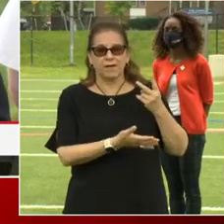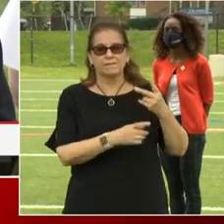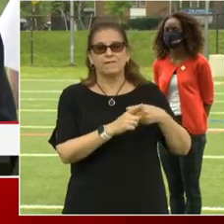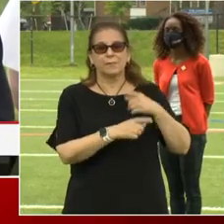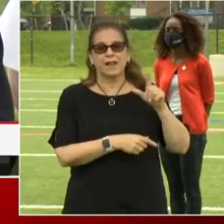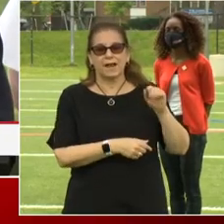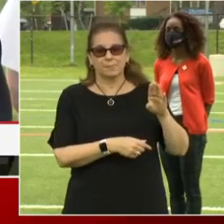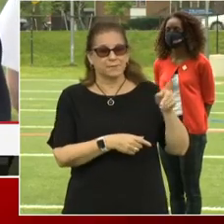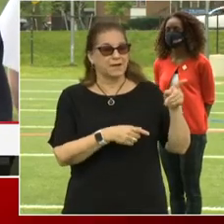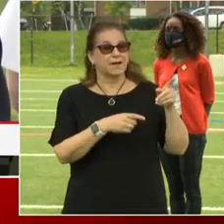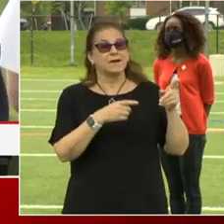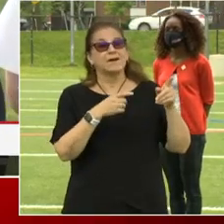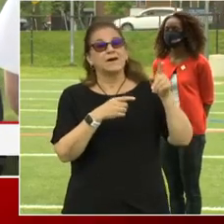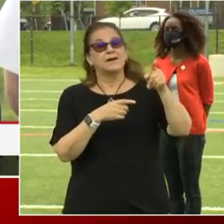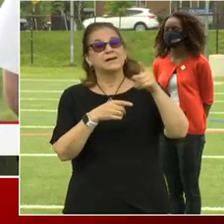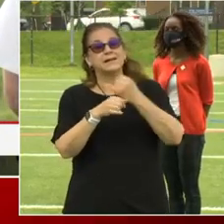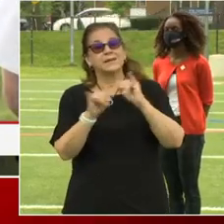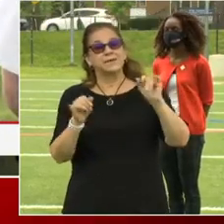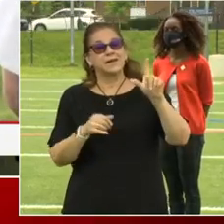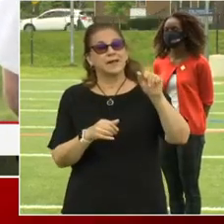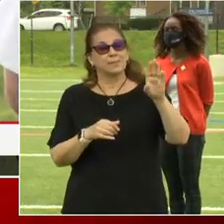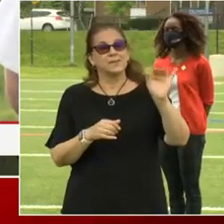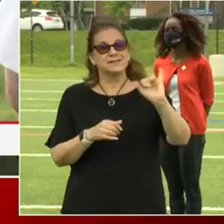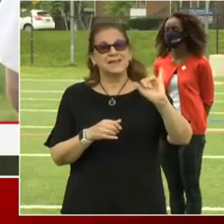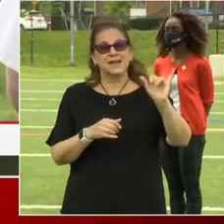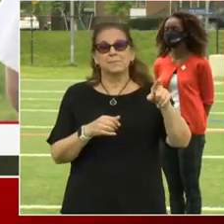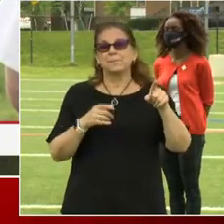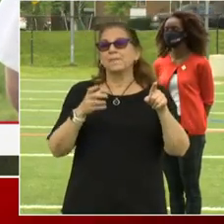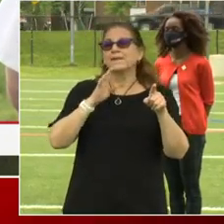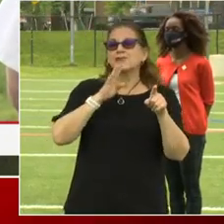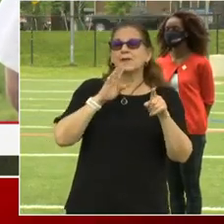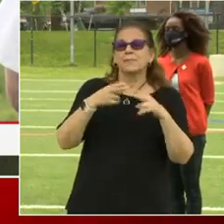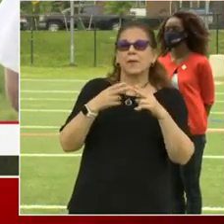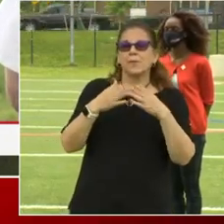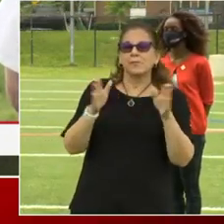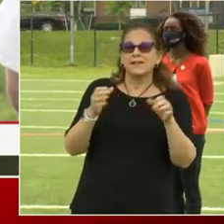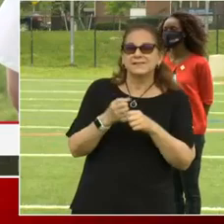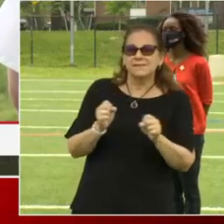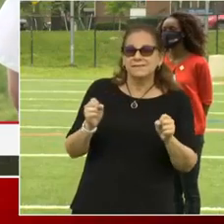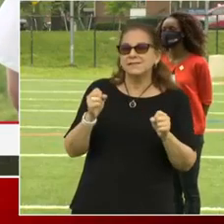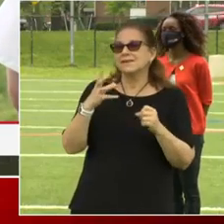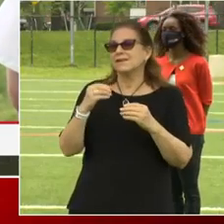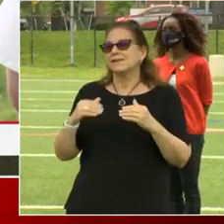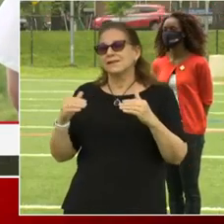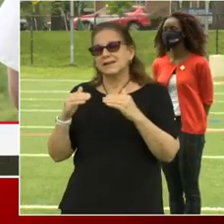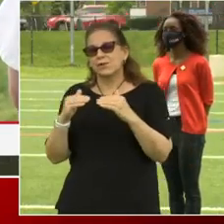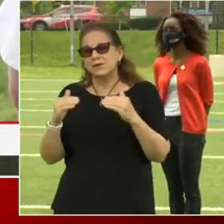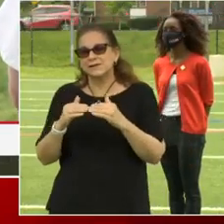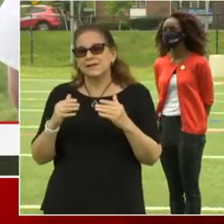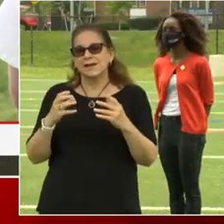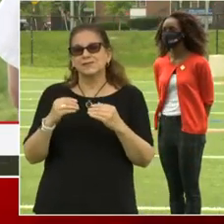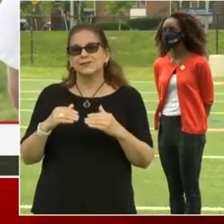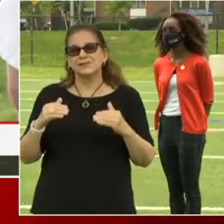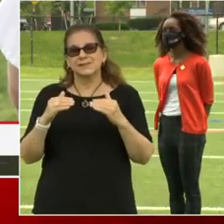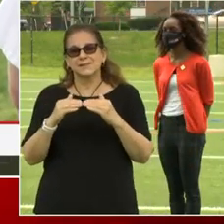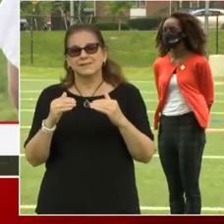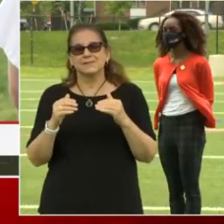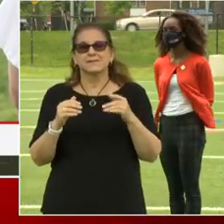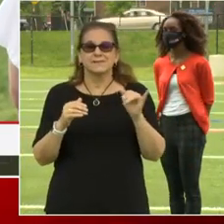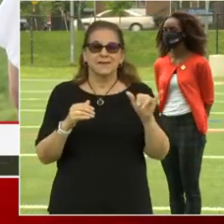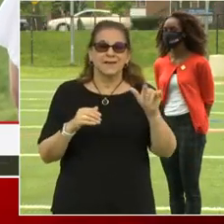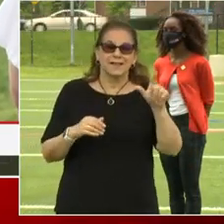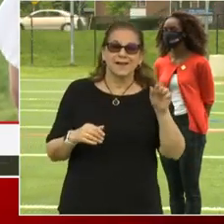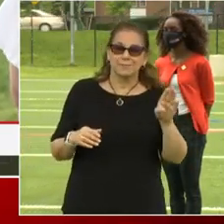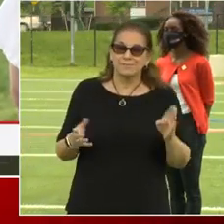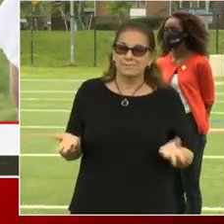I see the lab as critical to public safety and justice, and I have to emphasize and justice, because what the lab is about